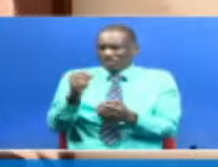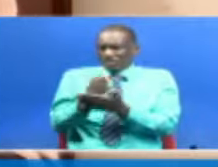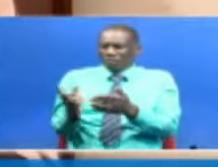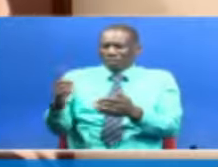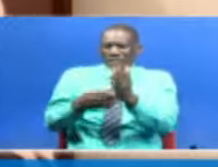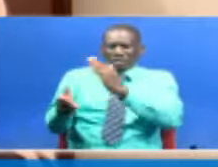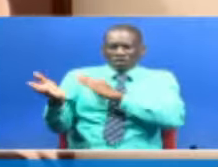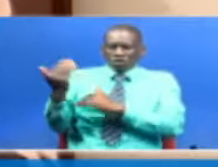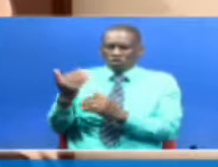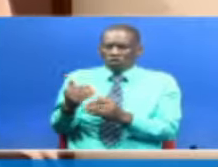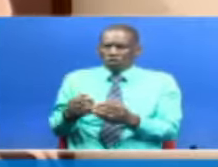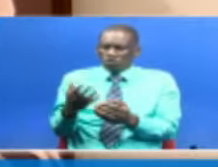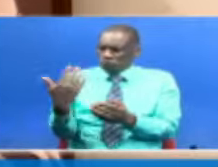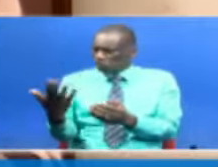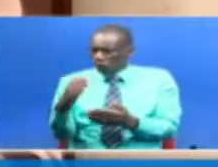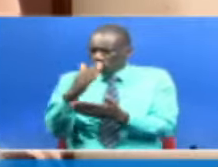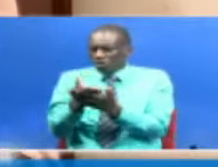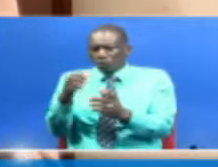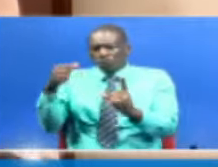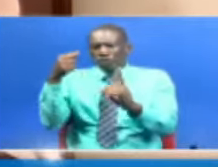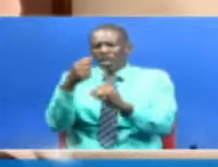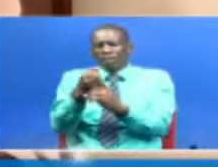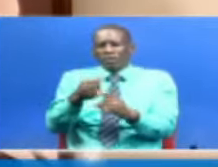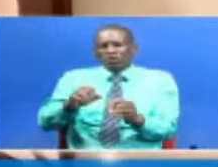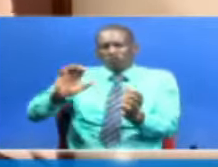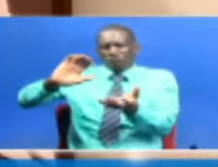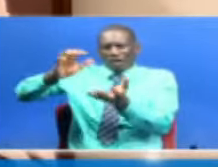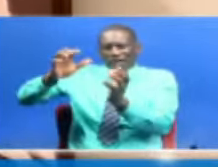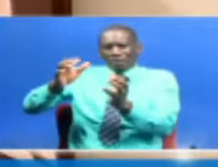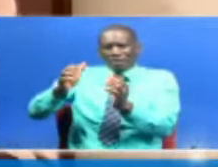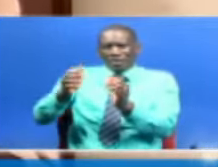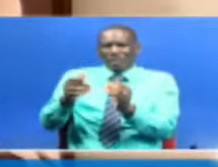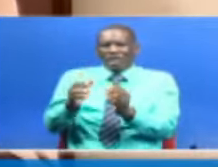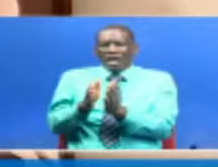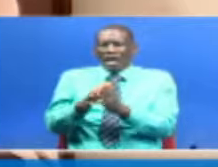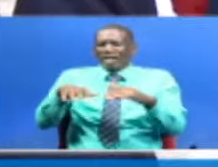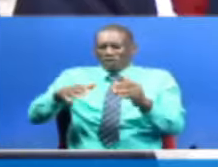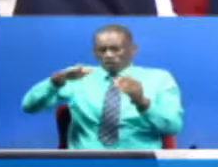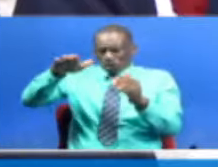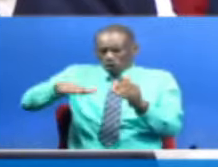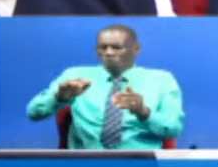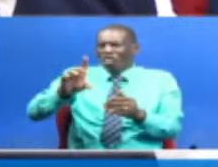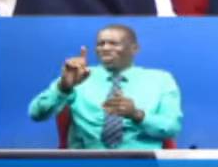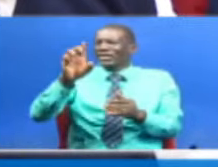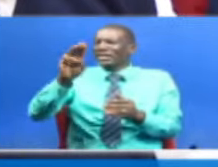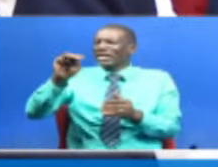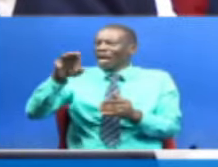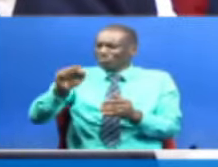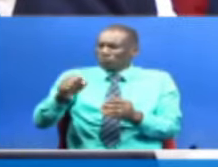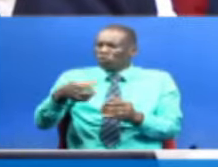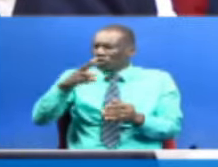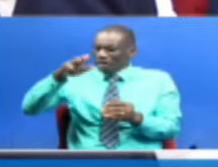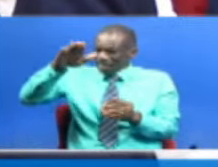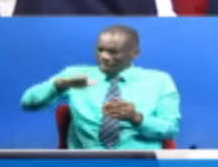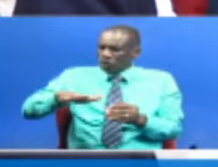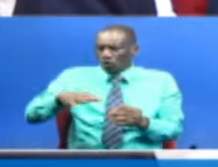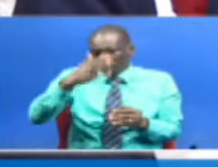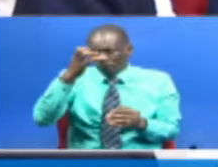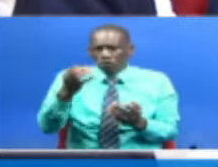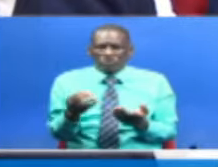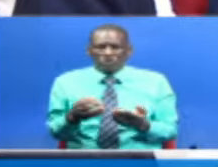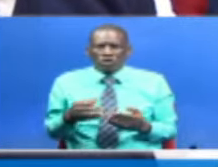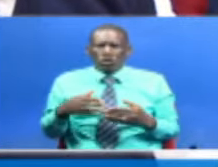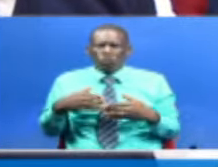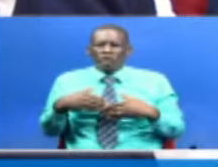just documenting some of those impacts, and we saw how low the dams were right now because of losing, they're missing about